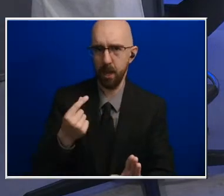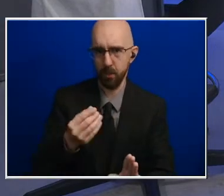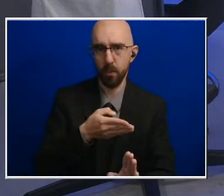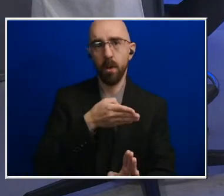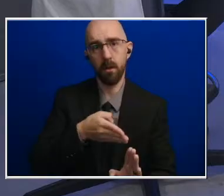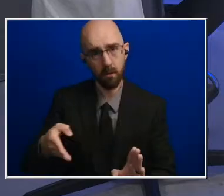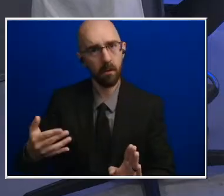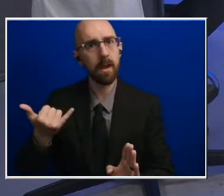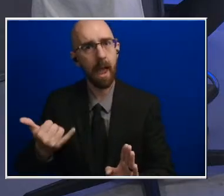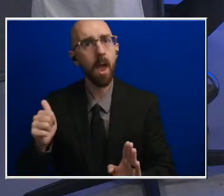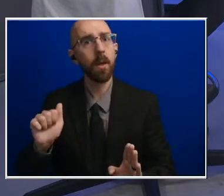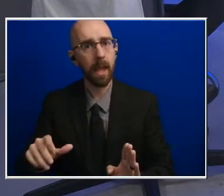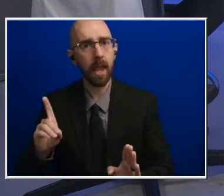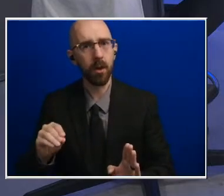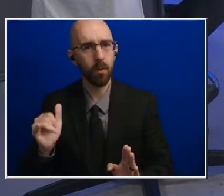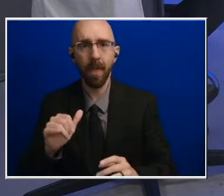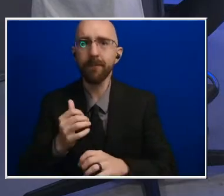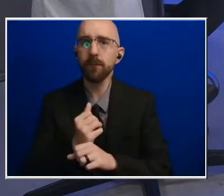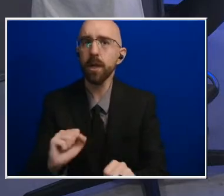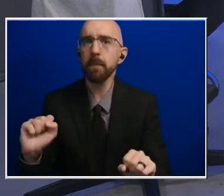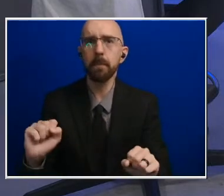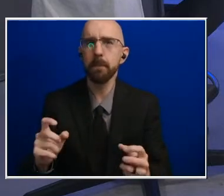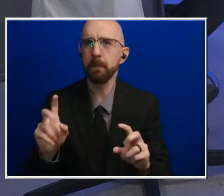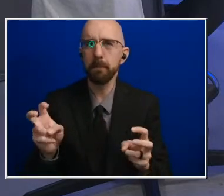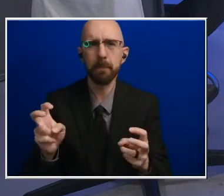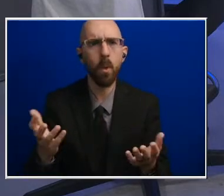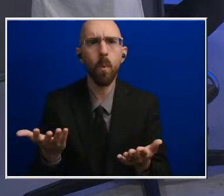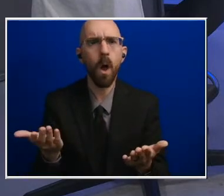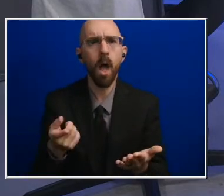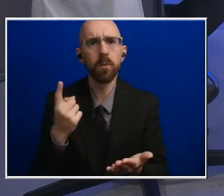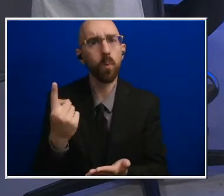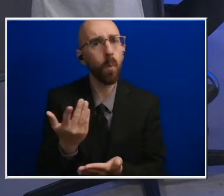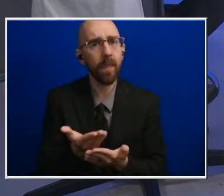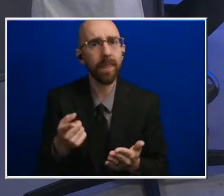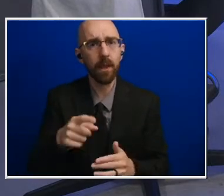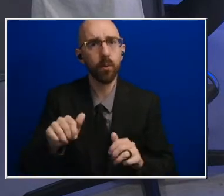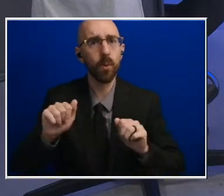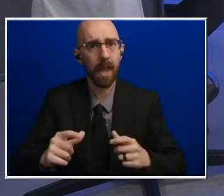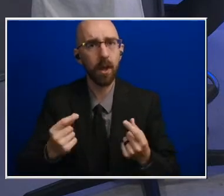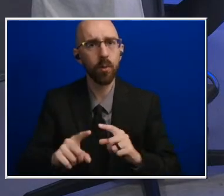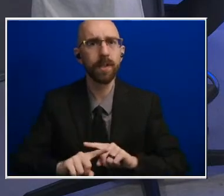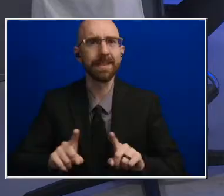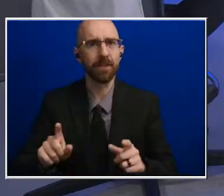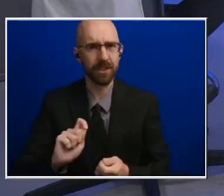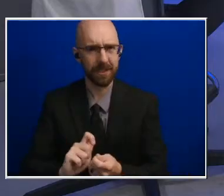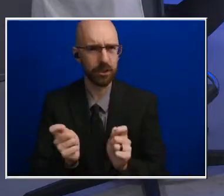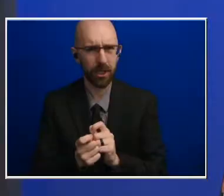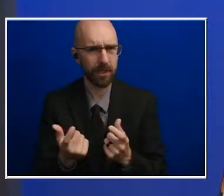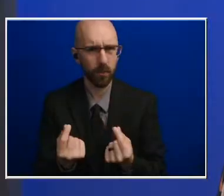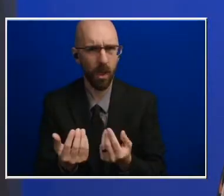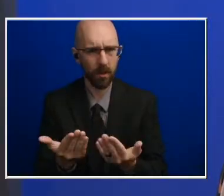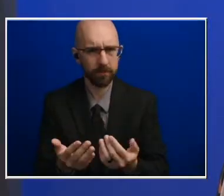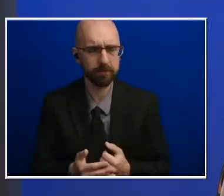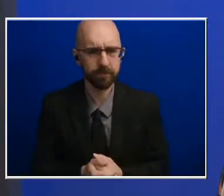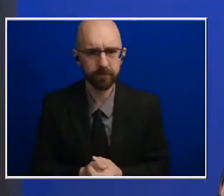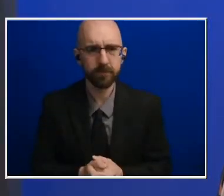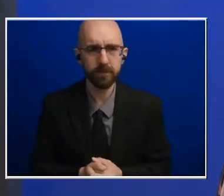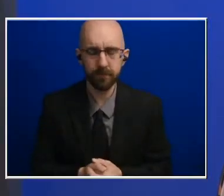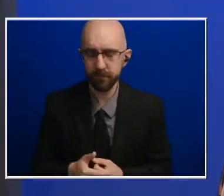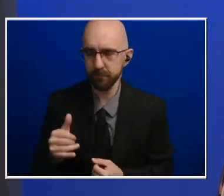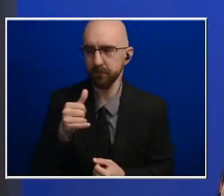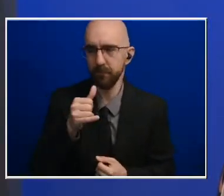even freedom-wise? Like, what's the one thing that that you could say has changed, that stands out the biggest? That's